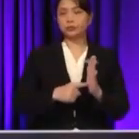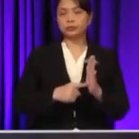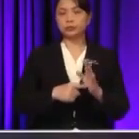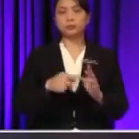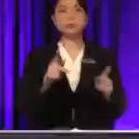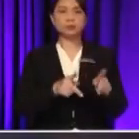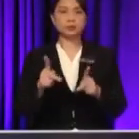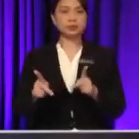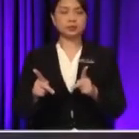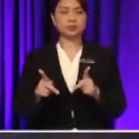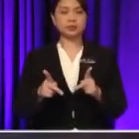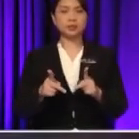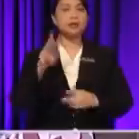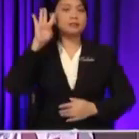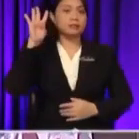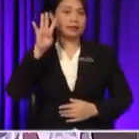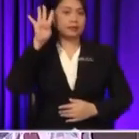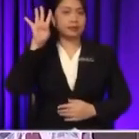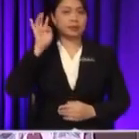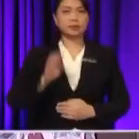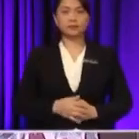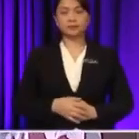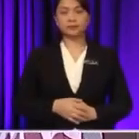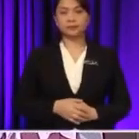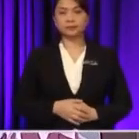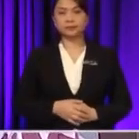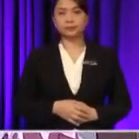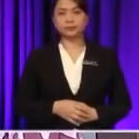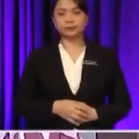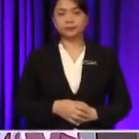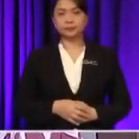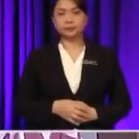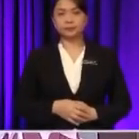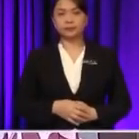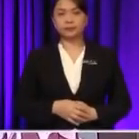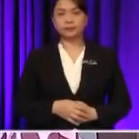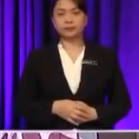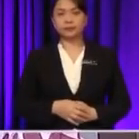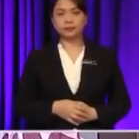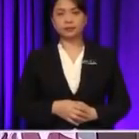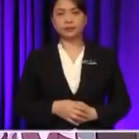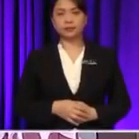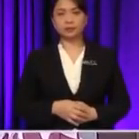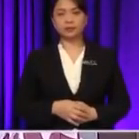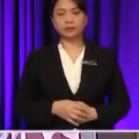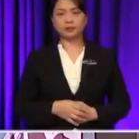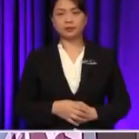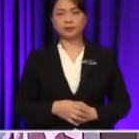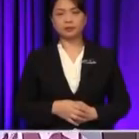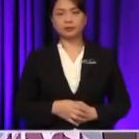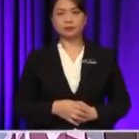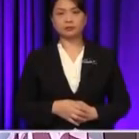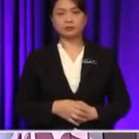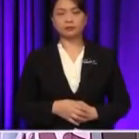this activity with my low intermediate level of class. Mm-hmm. Maybe we can just combine, or they can compile a noun and